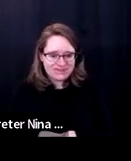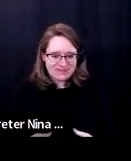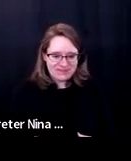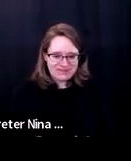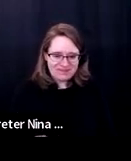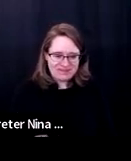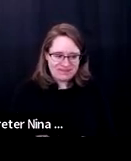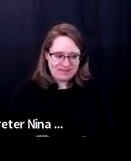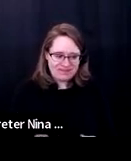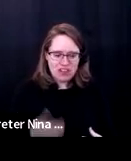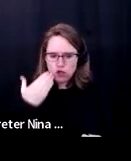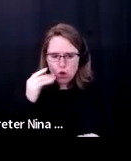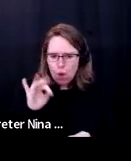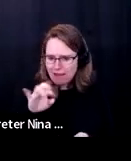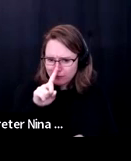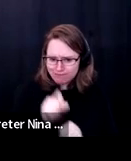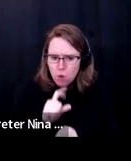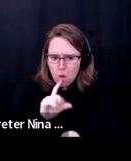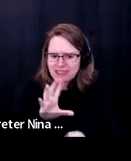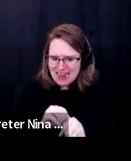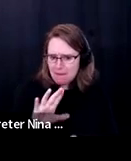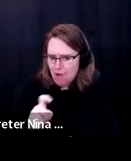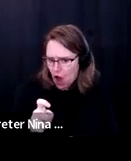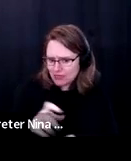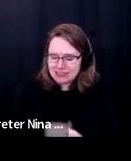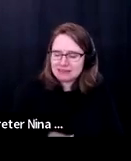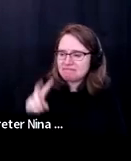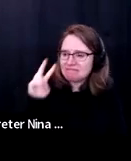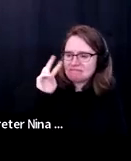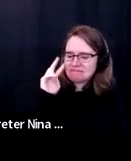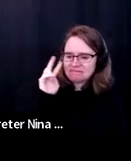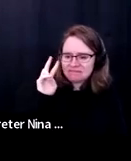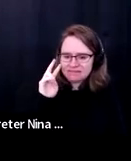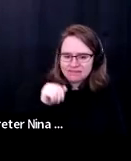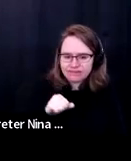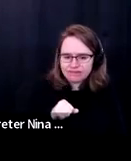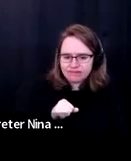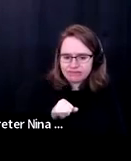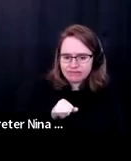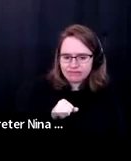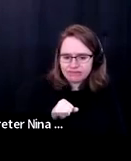were adding our stuff in. Let's see. I see